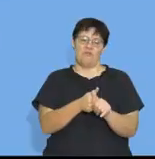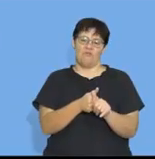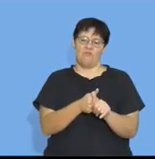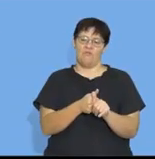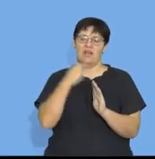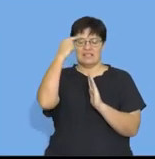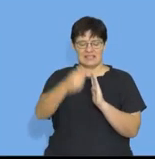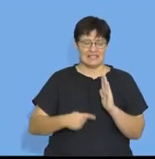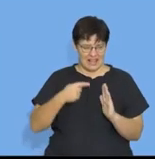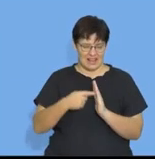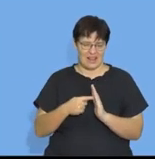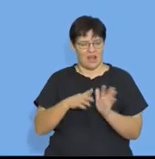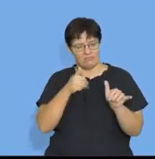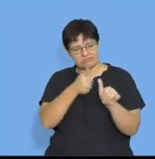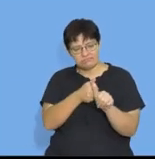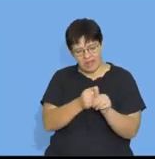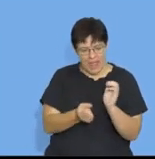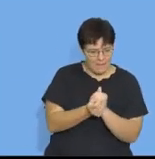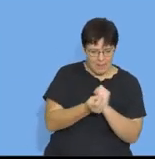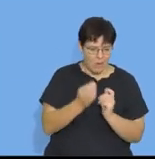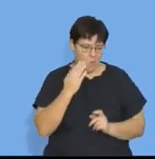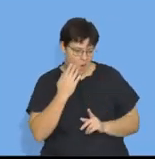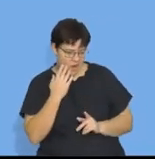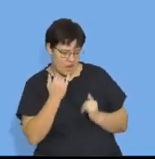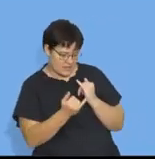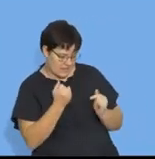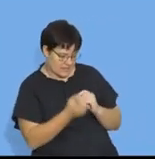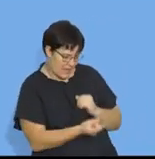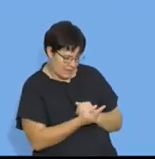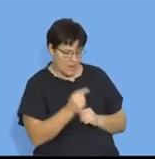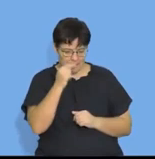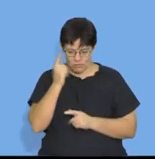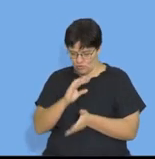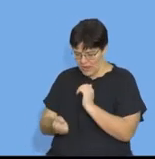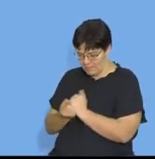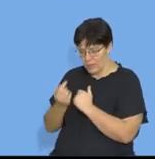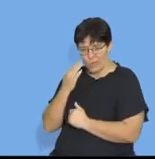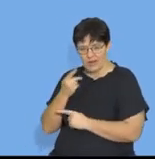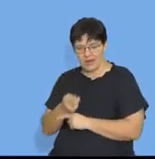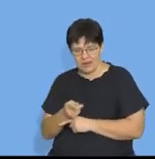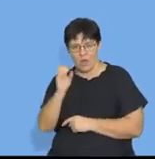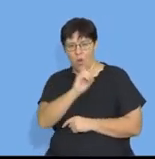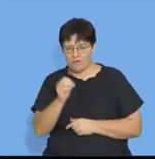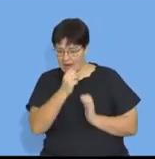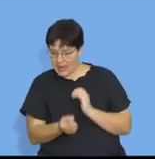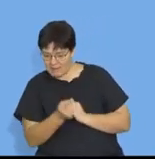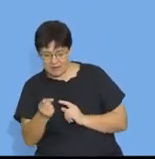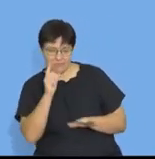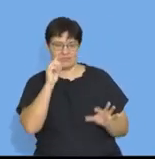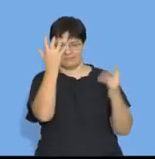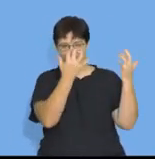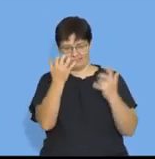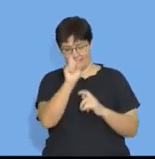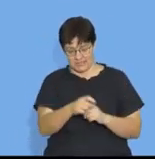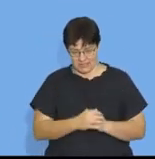follow the cycle and track events in terms of when menstruation happened as well as when ovulation is likely